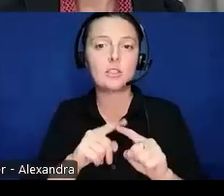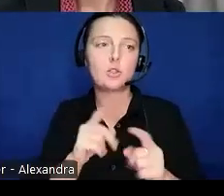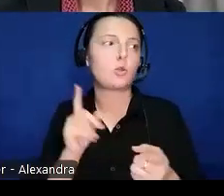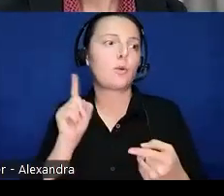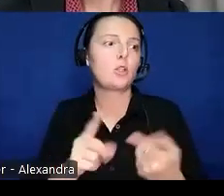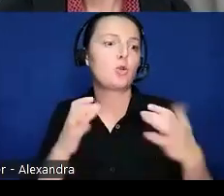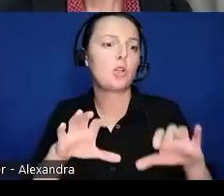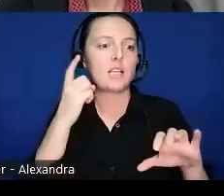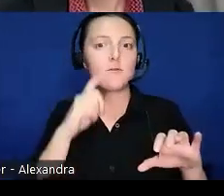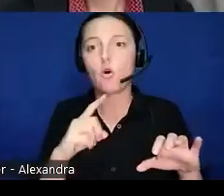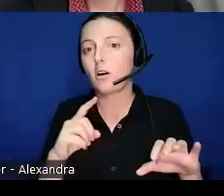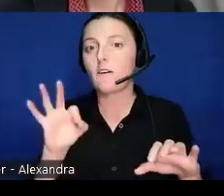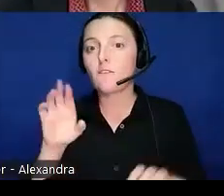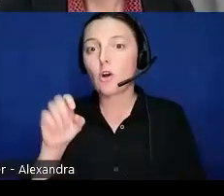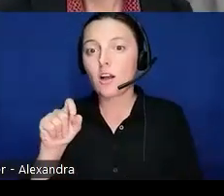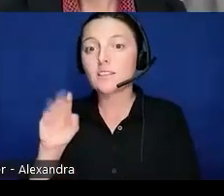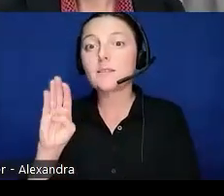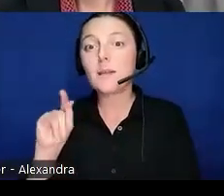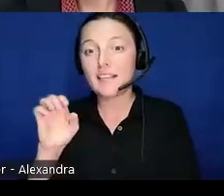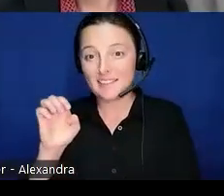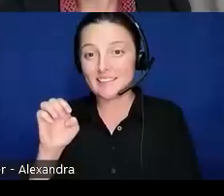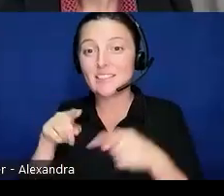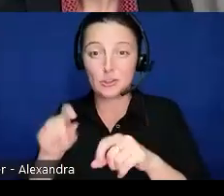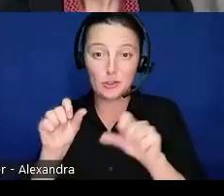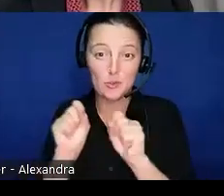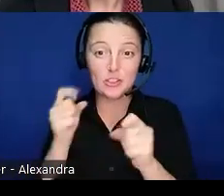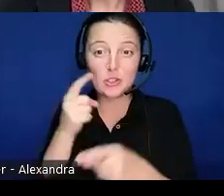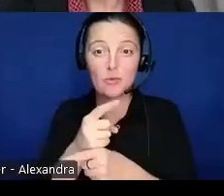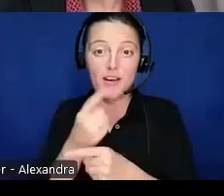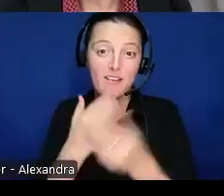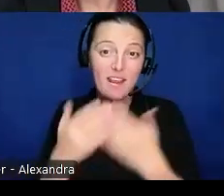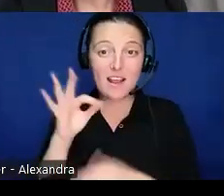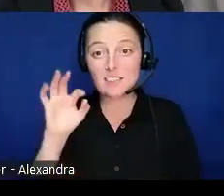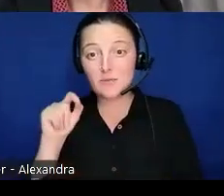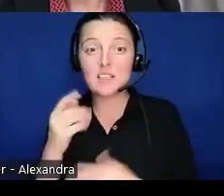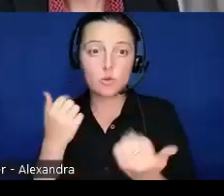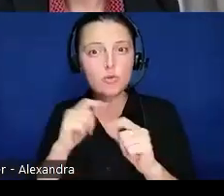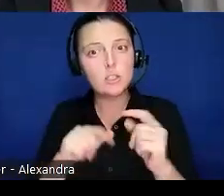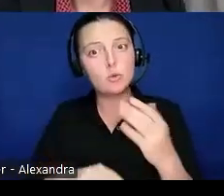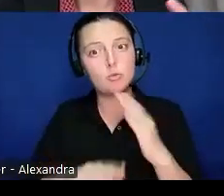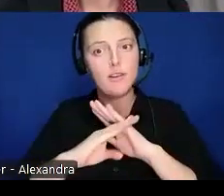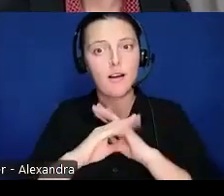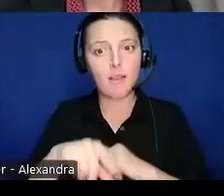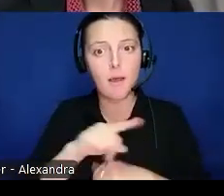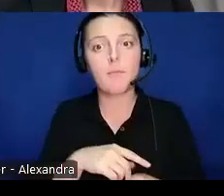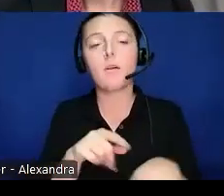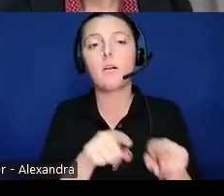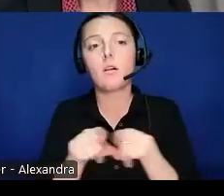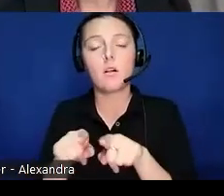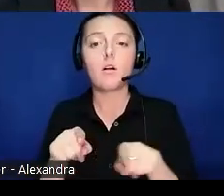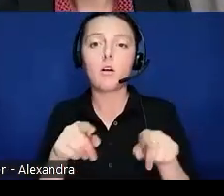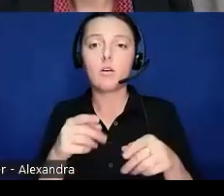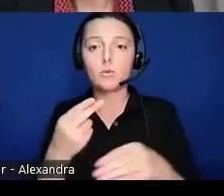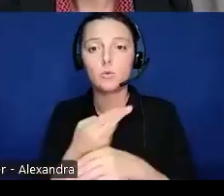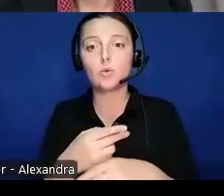winter on their hands and feet and protecting them. These also can be used as engagement items. So it's sort of, we don't start